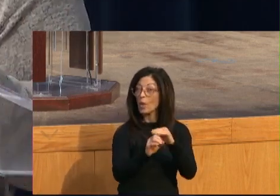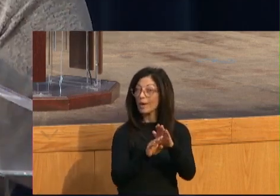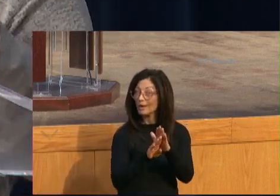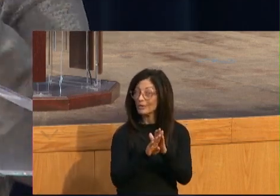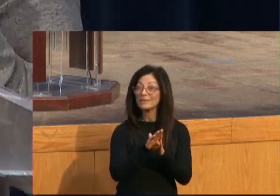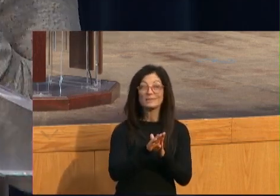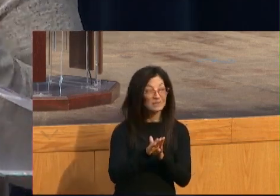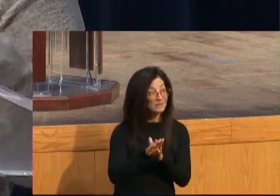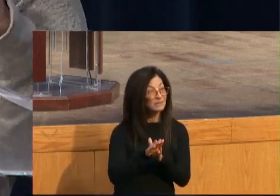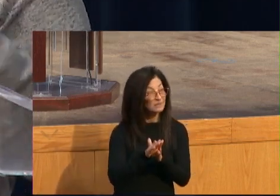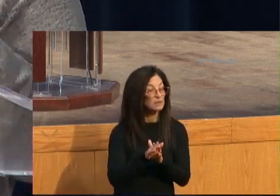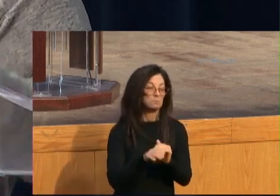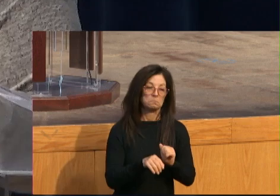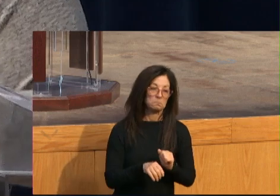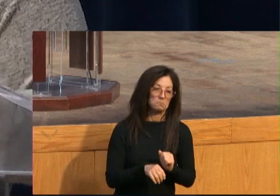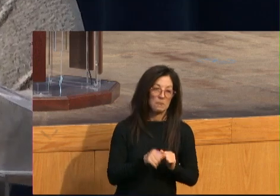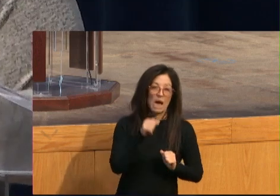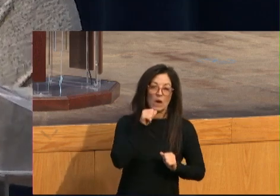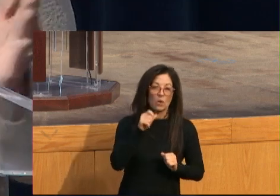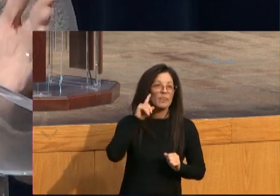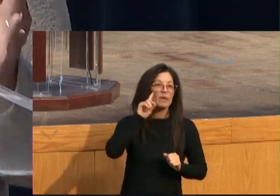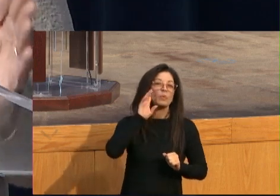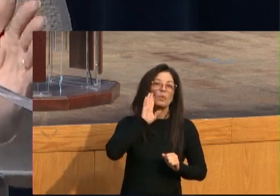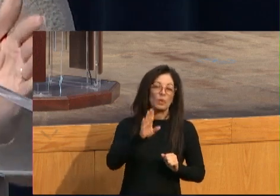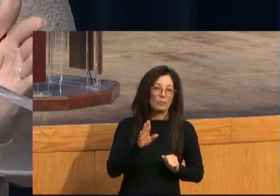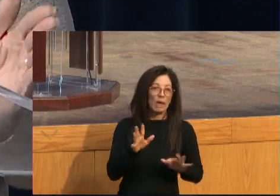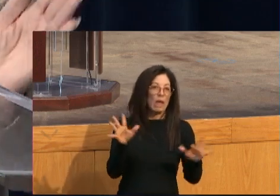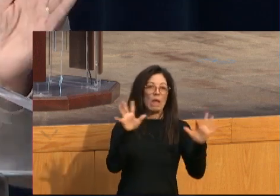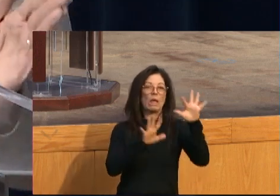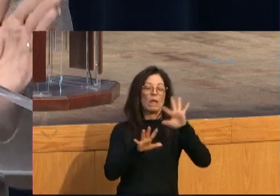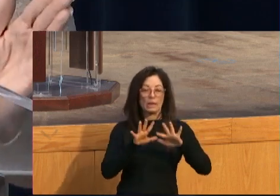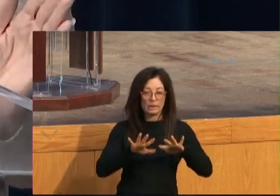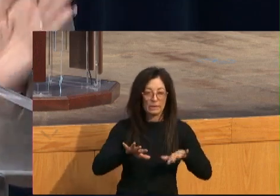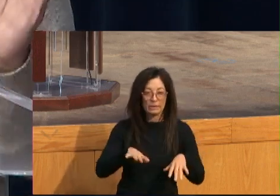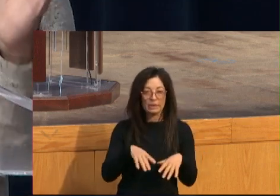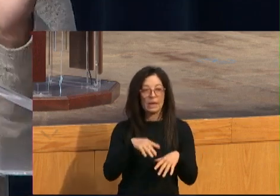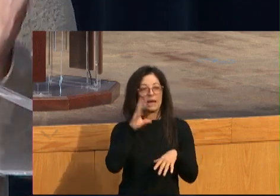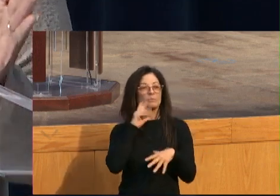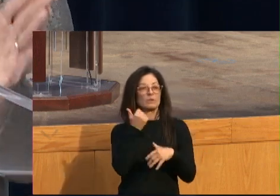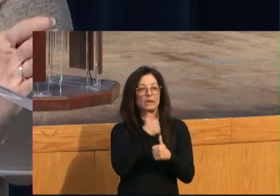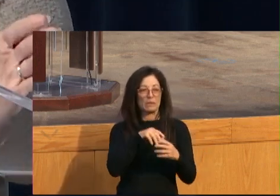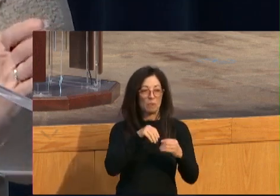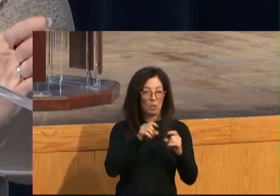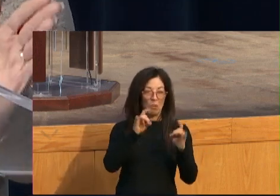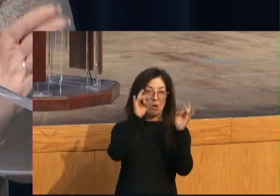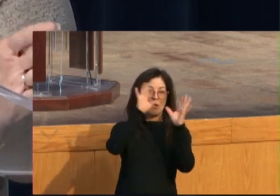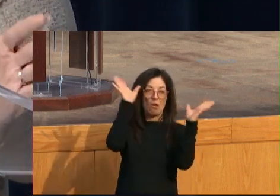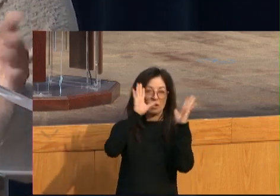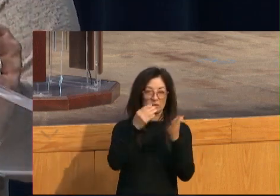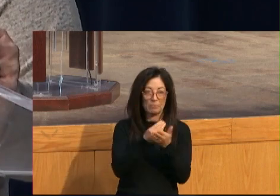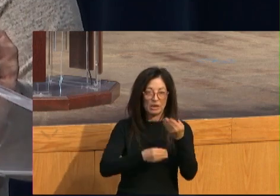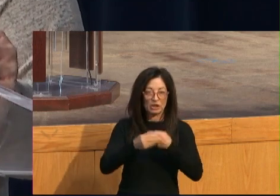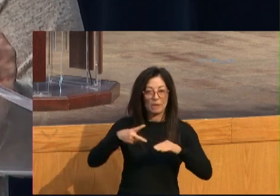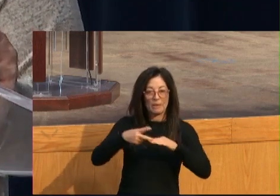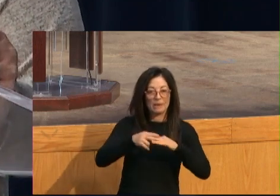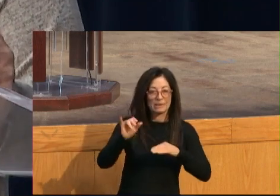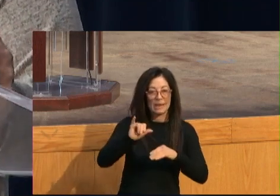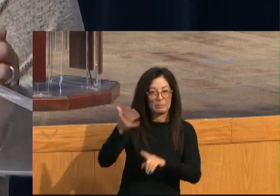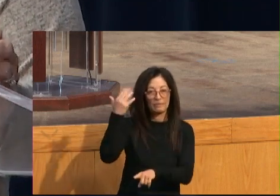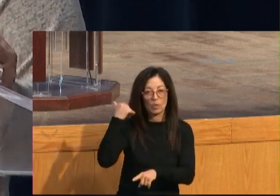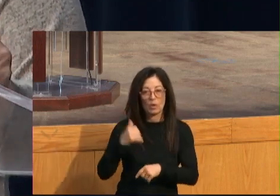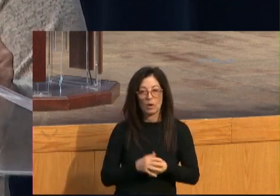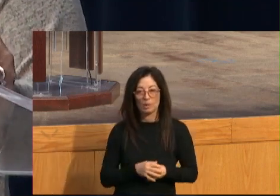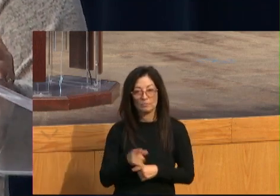increases, I don't think we will be handling any more of the massive budget cuts we've sustained.